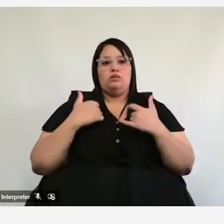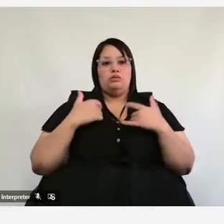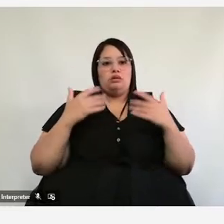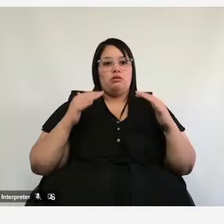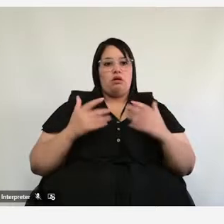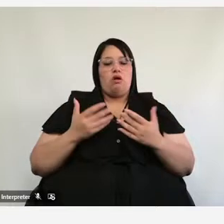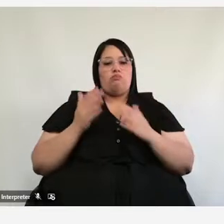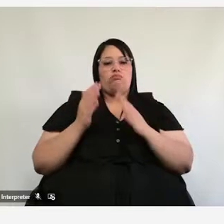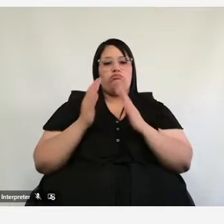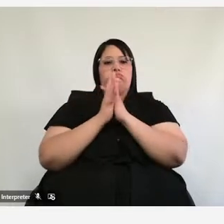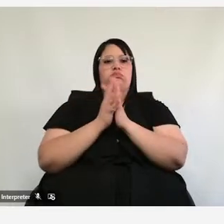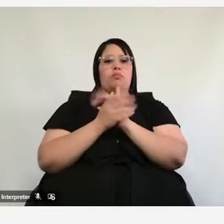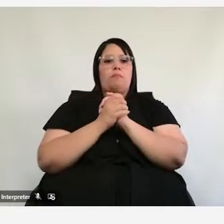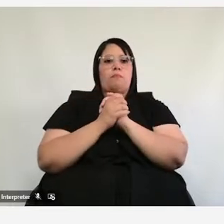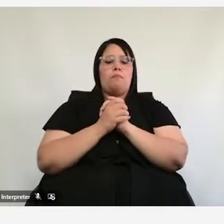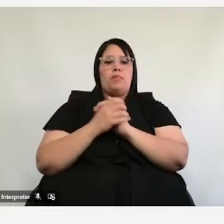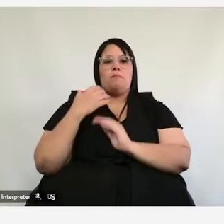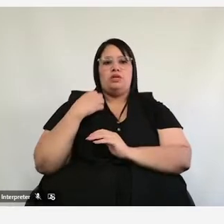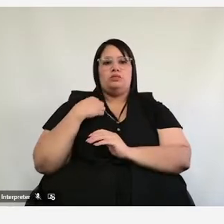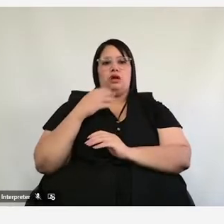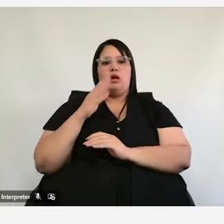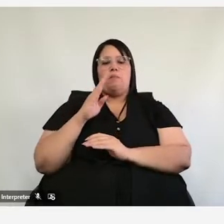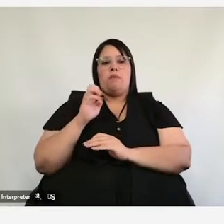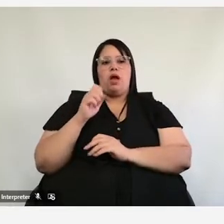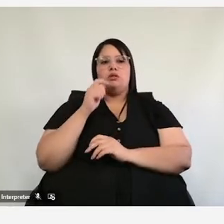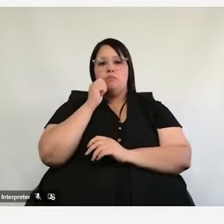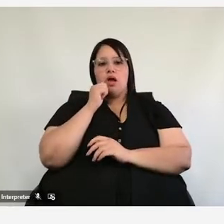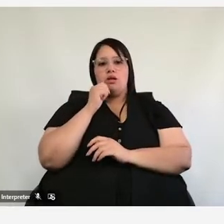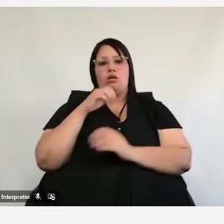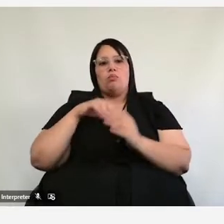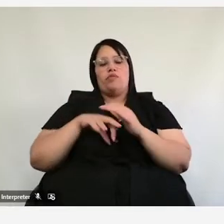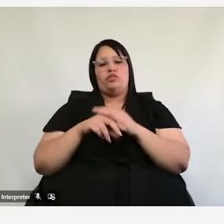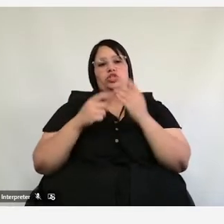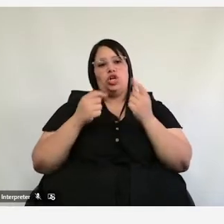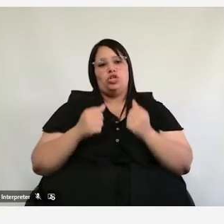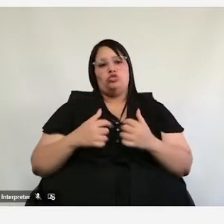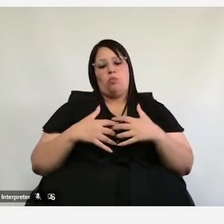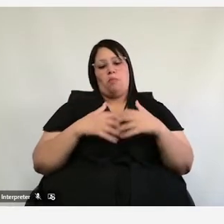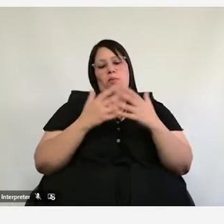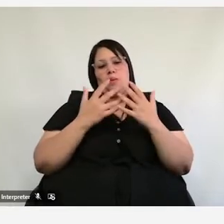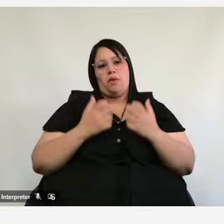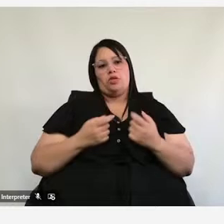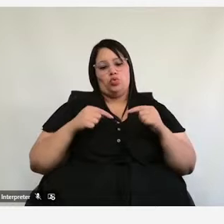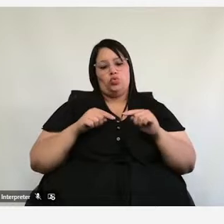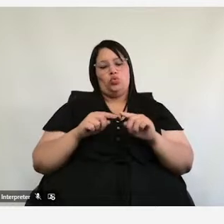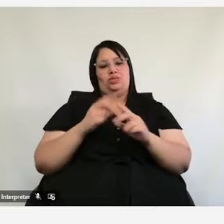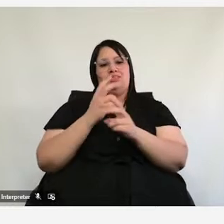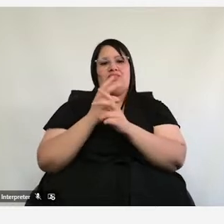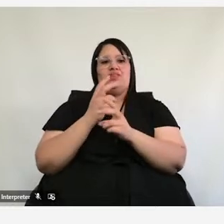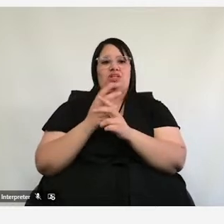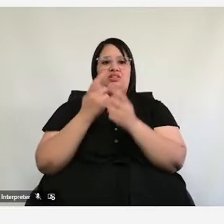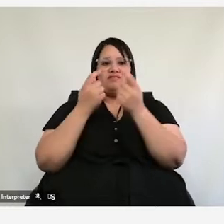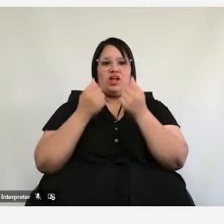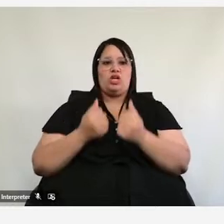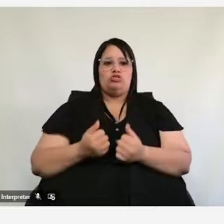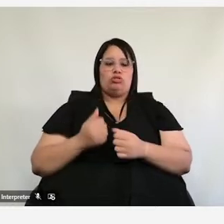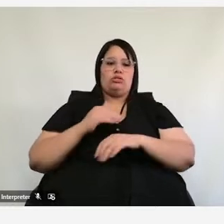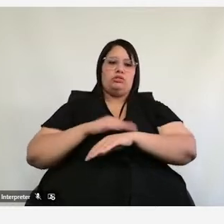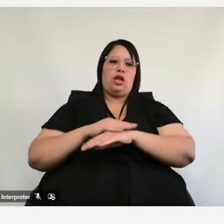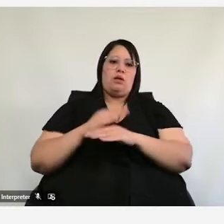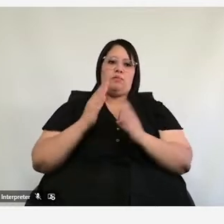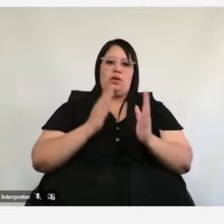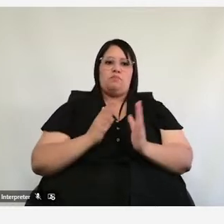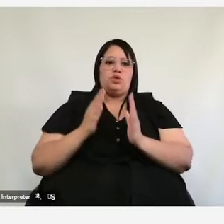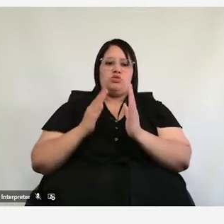congratulating Minister Bartman and the team of Provincial Treasury for putting together a budget during a very difficult financial time period in